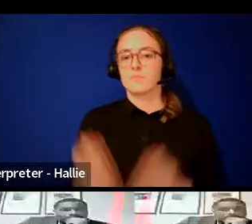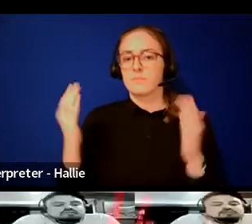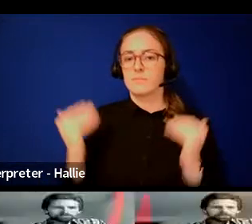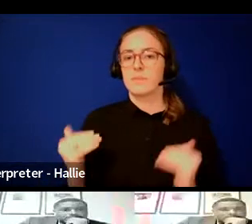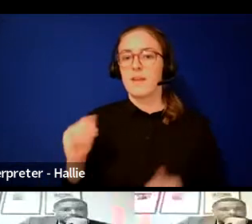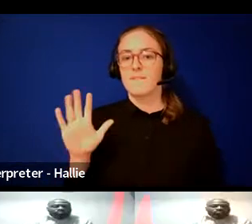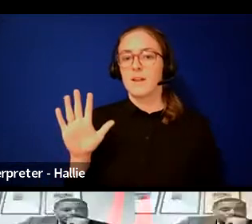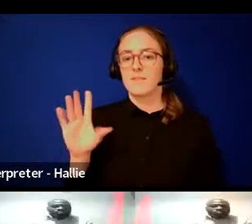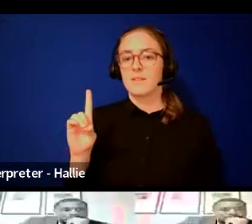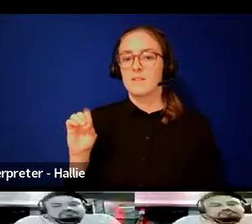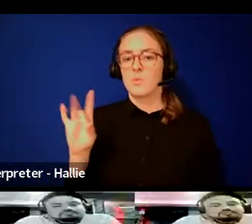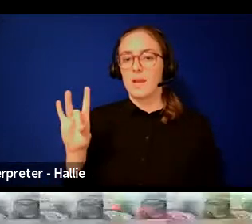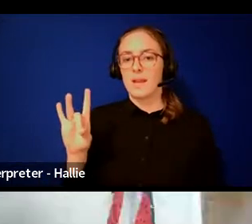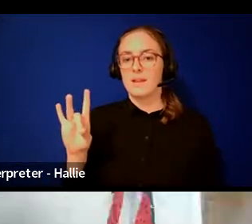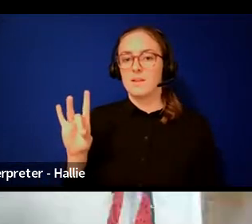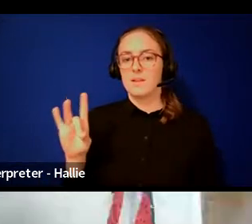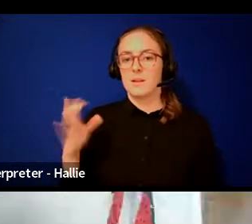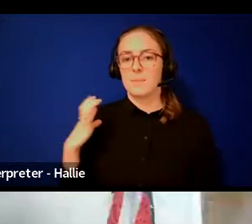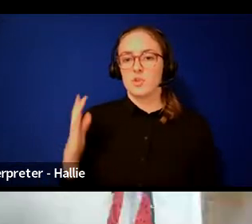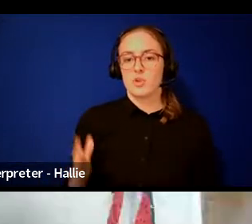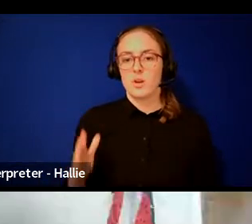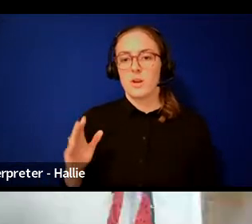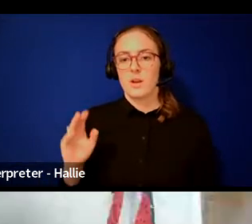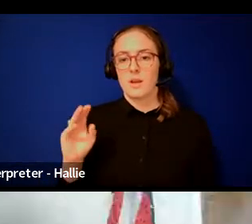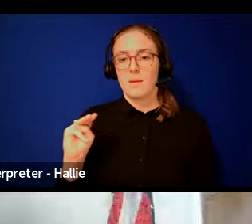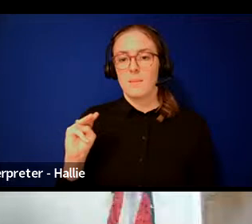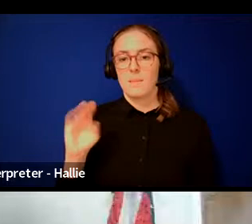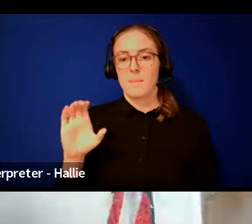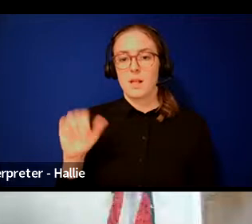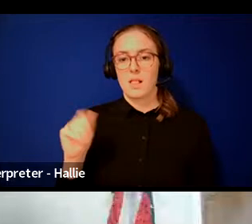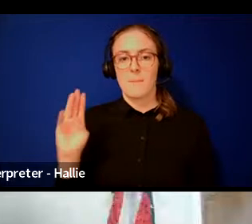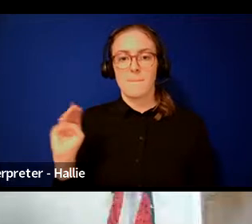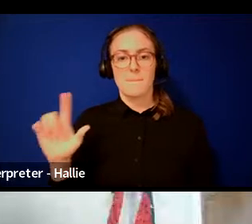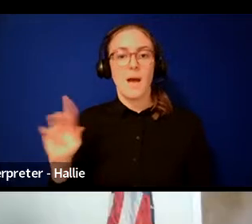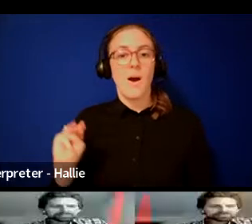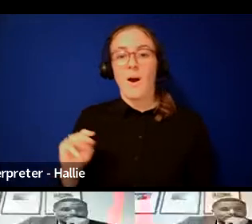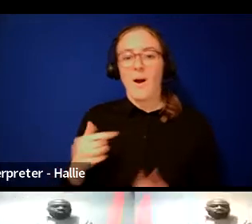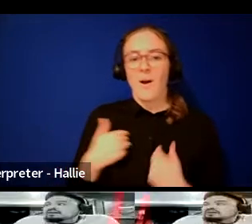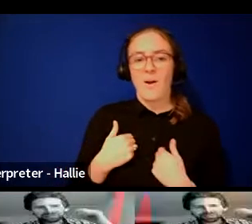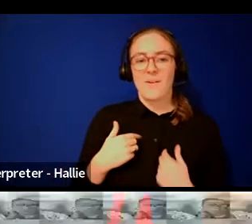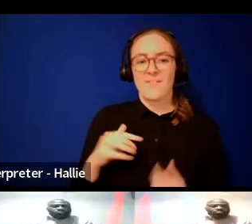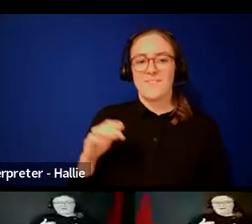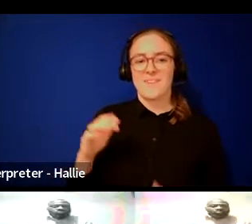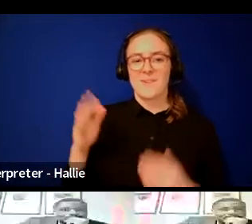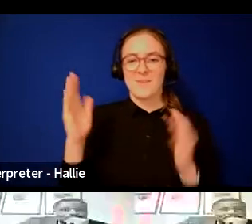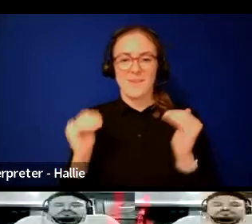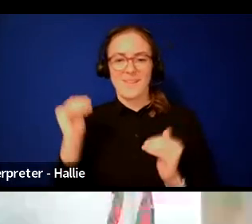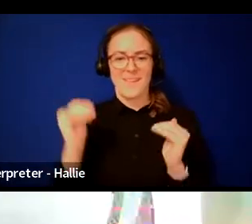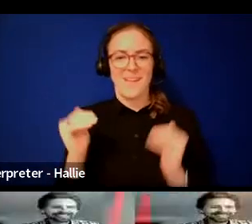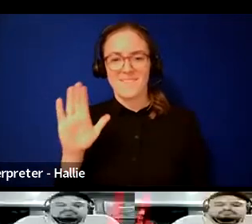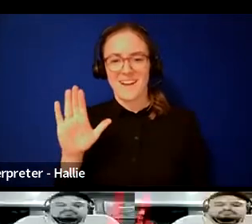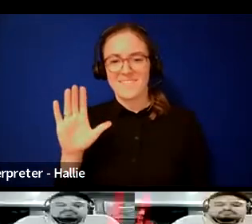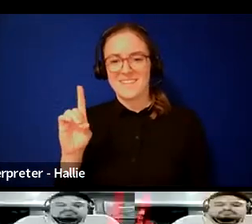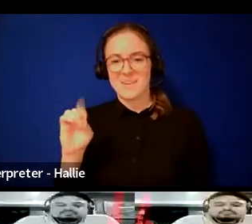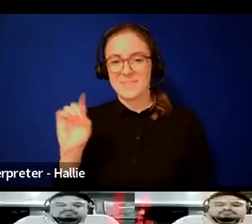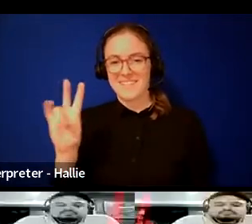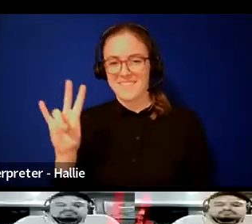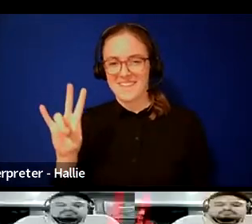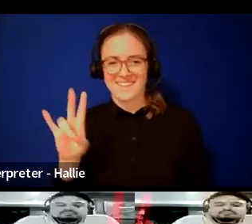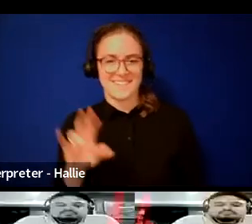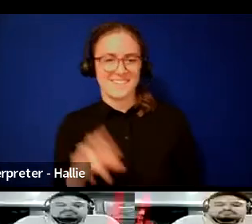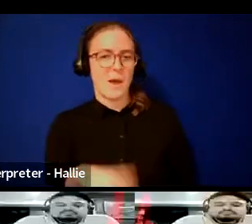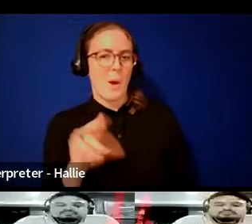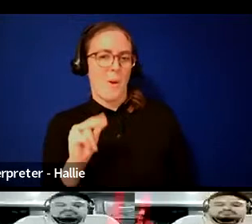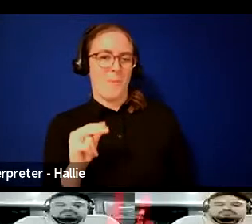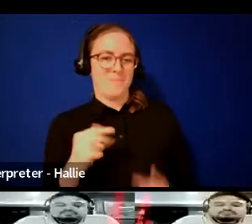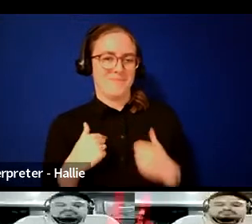5D08, Commissioner May. I think you skipped 5D07. Oh, I'm sorry, Yeah, 5D07. Go ahead. It's all right. I really don't